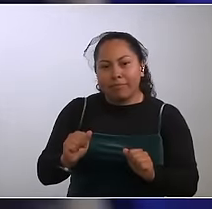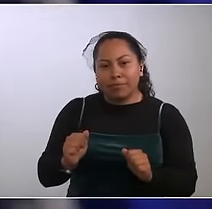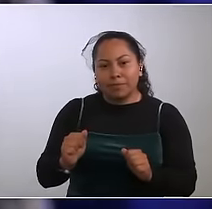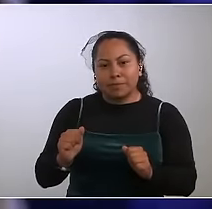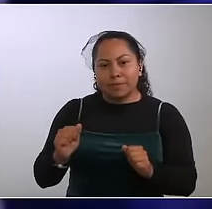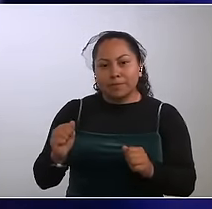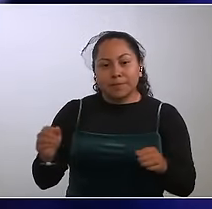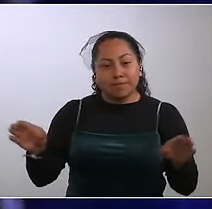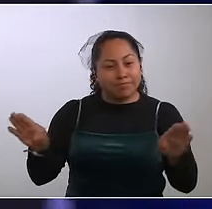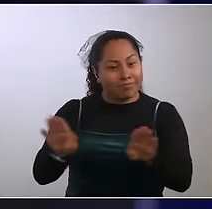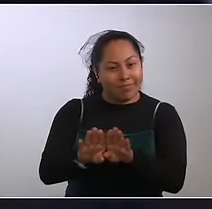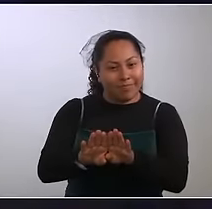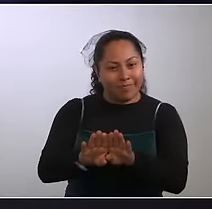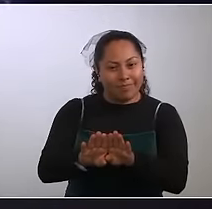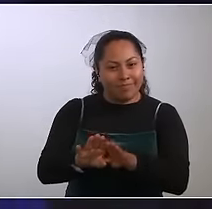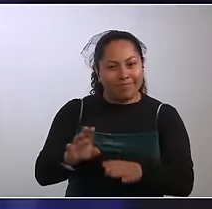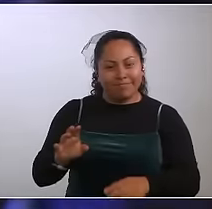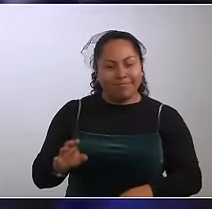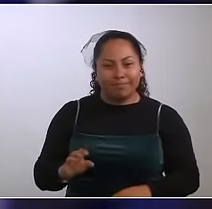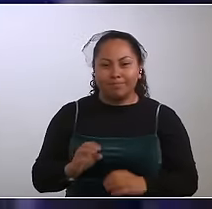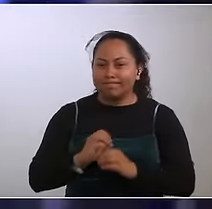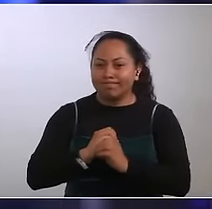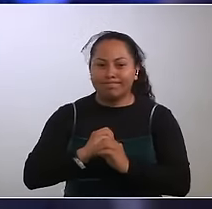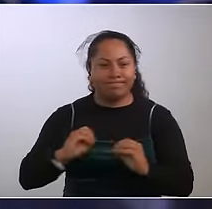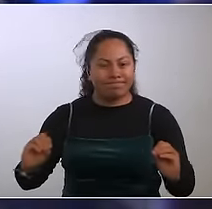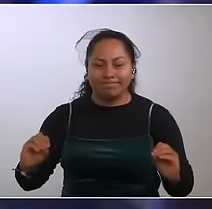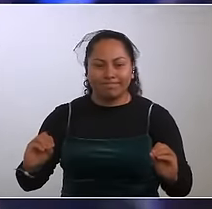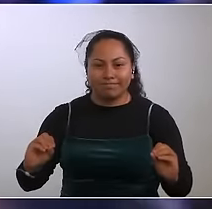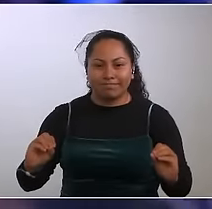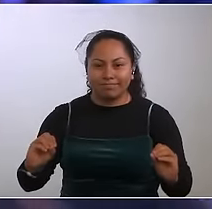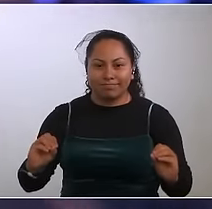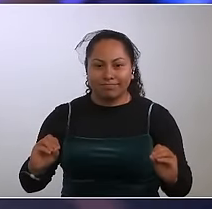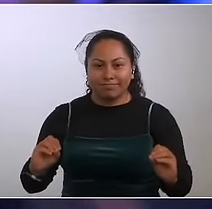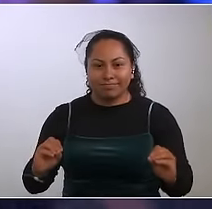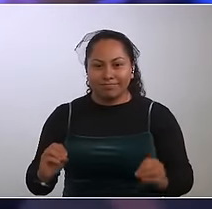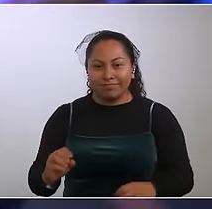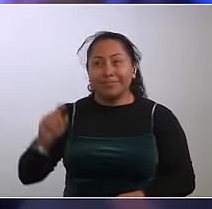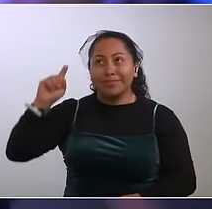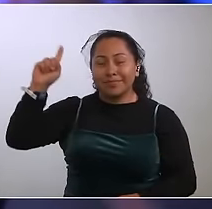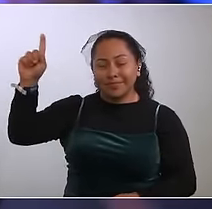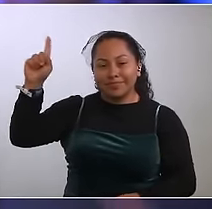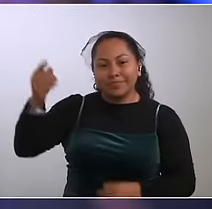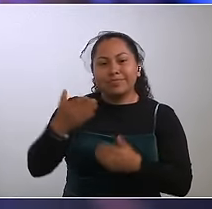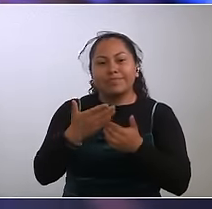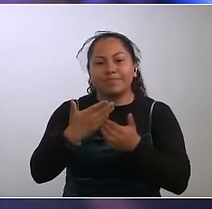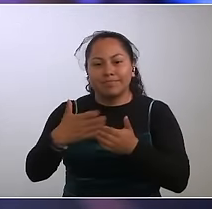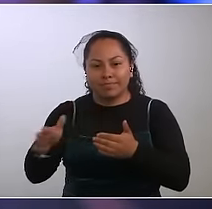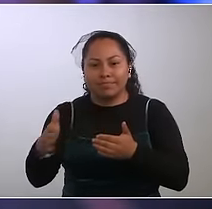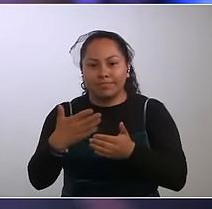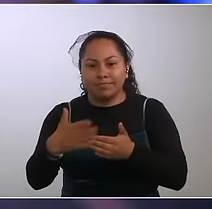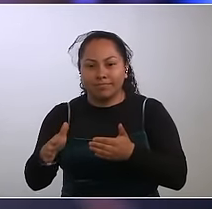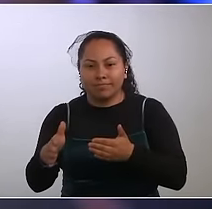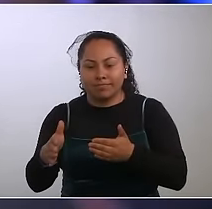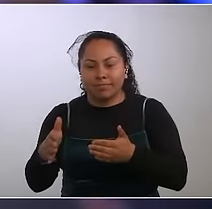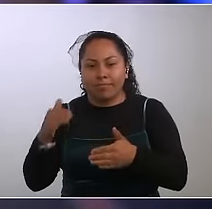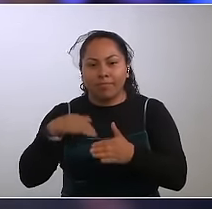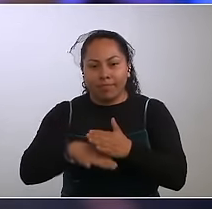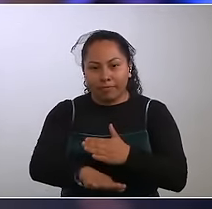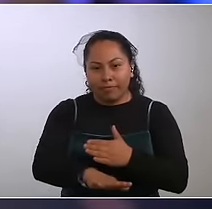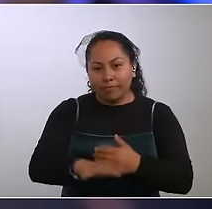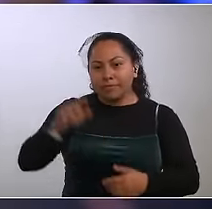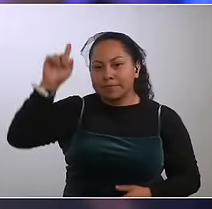puede cerrar. Walk through it. Entre en ella. Walk through it. Entre por ella. He is the door. Que abre la puerta. Oh my